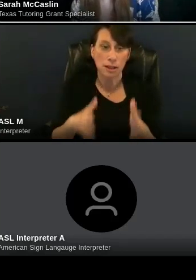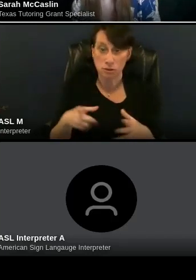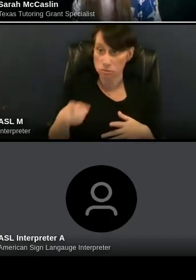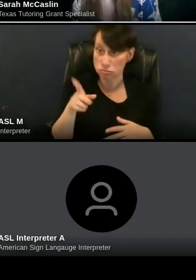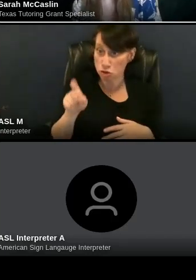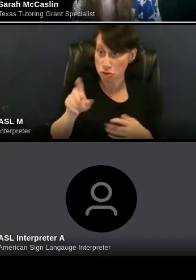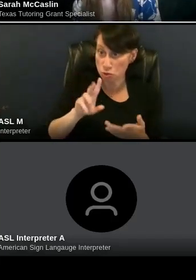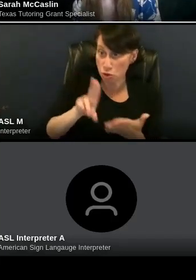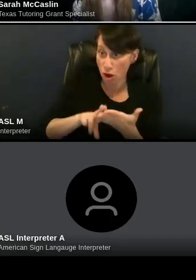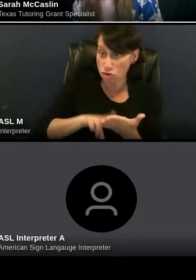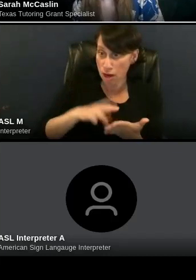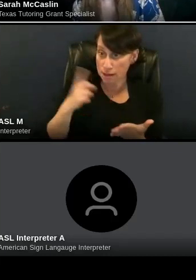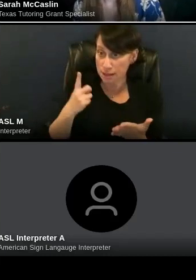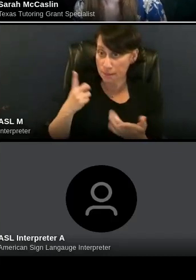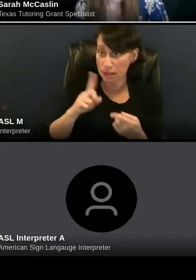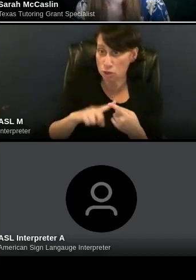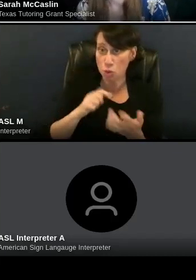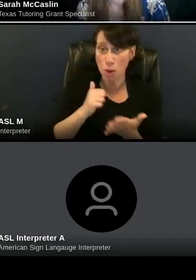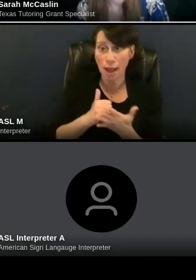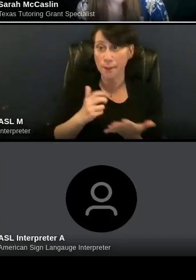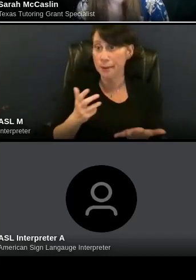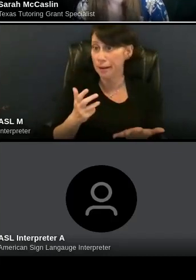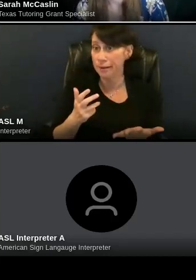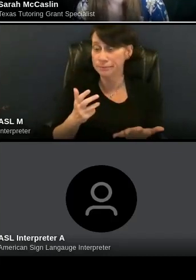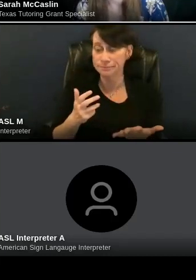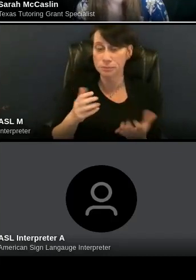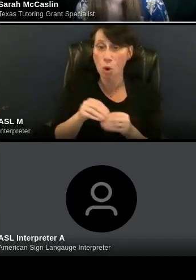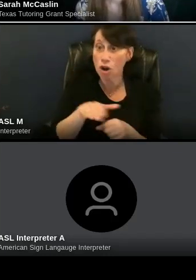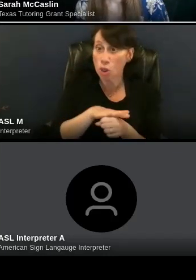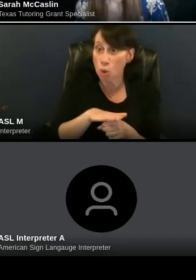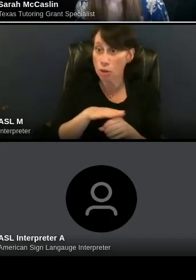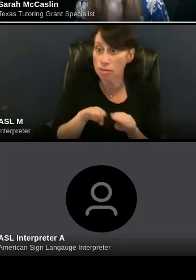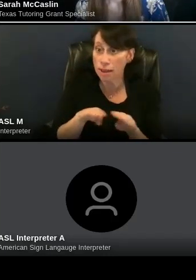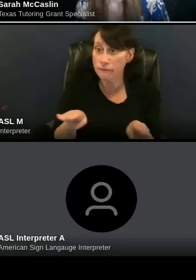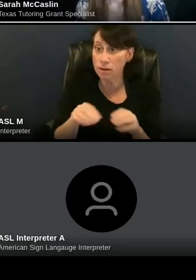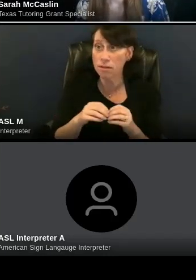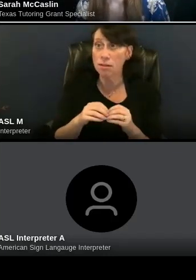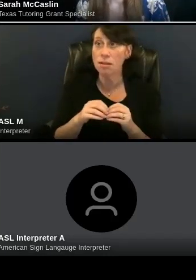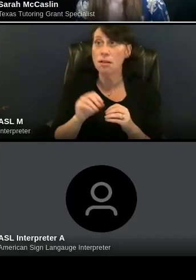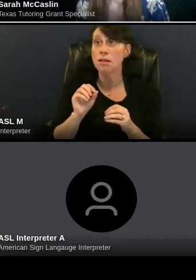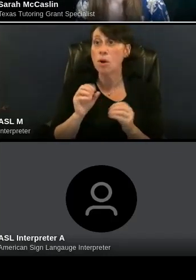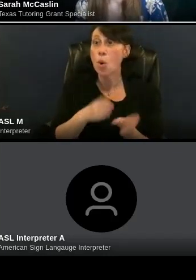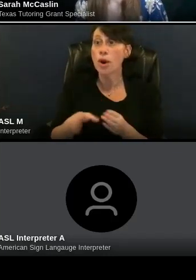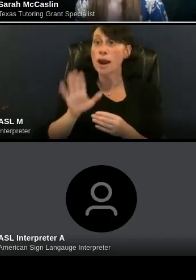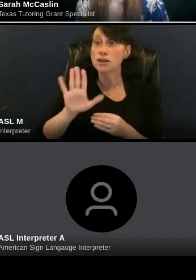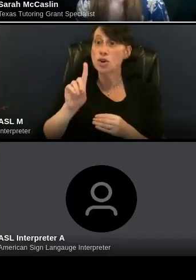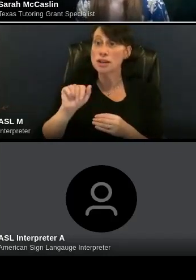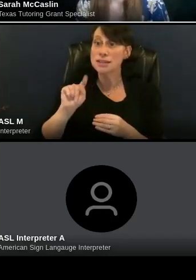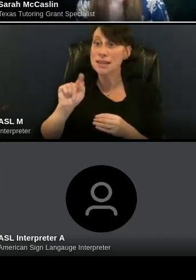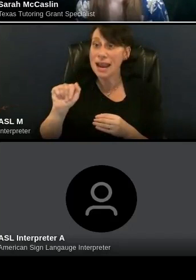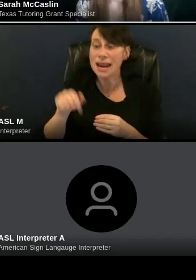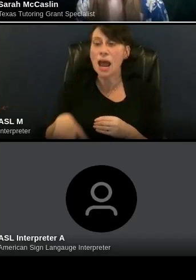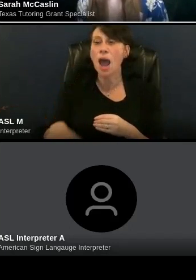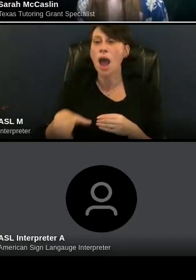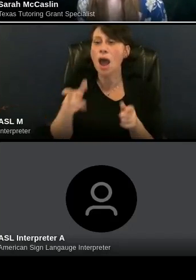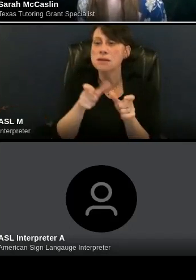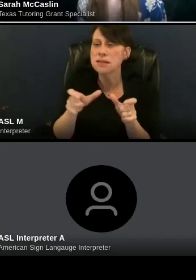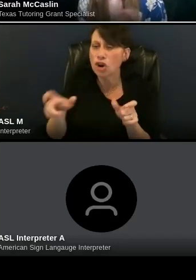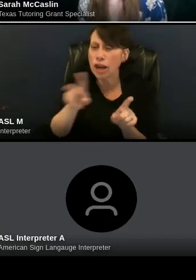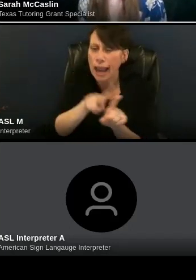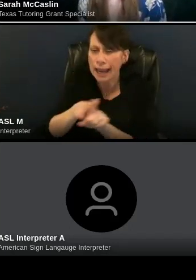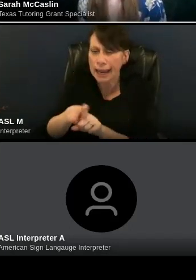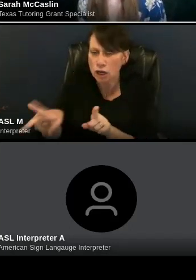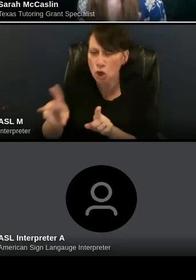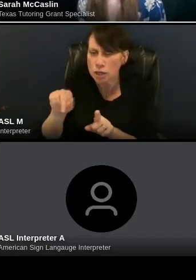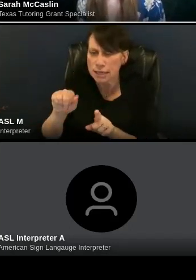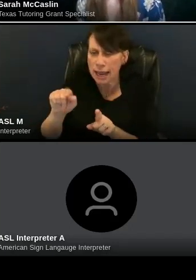need to contract somebody to help more at a local level, organize your data, disaggregate your data, and really use it